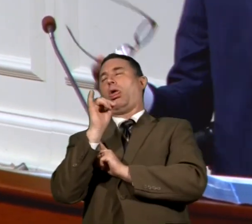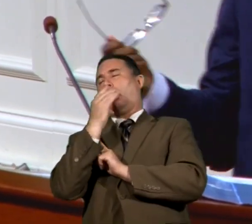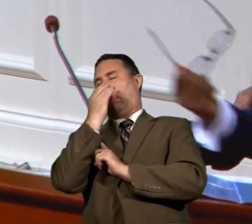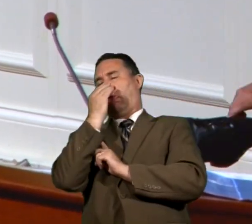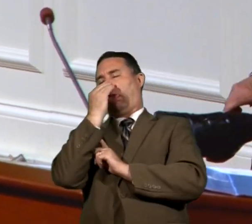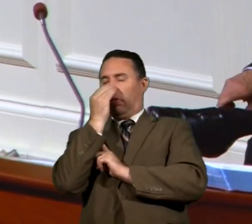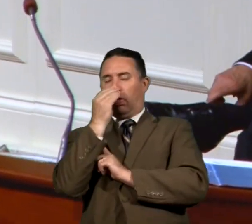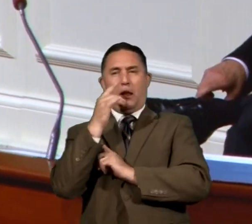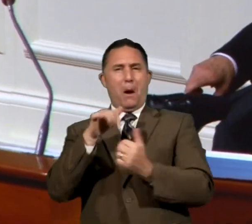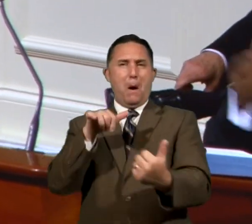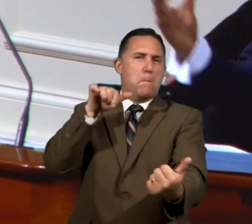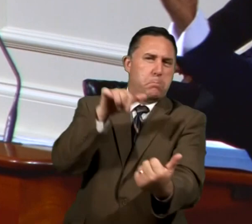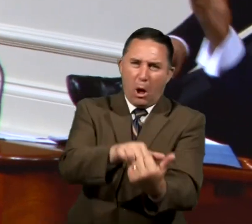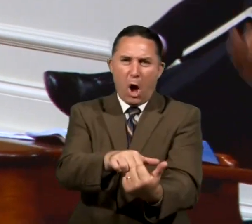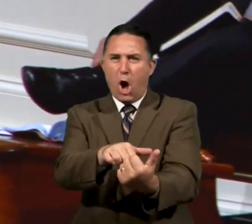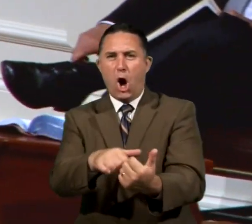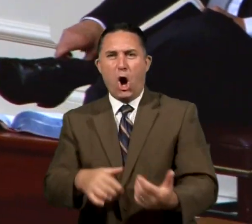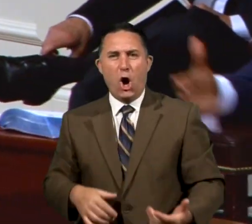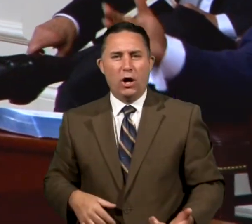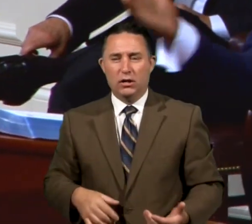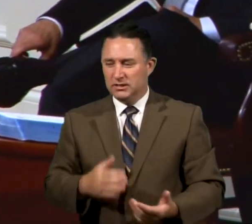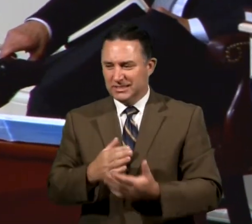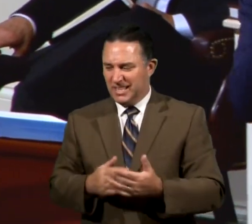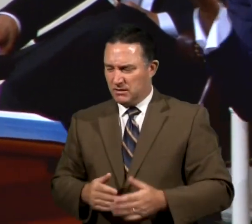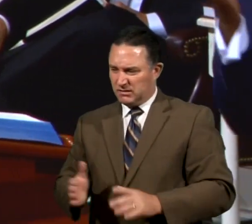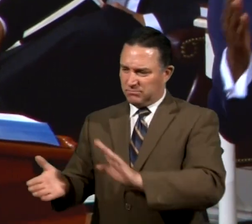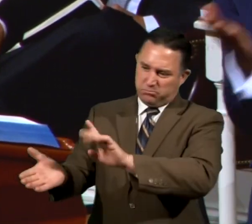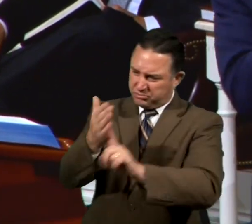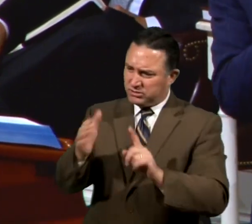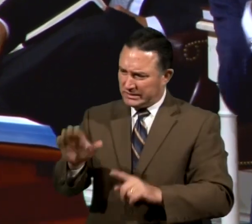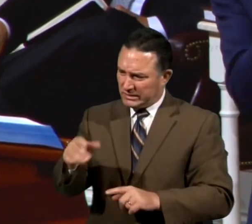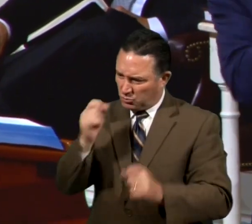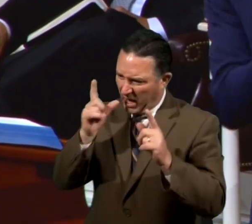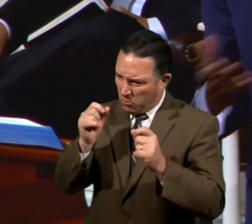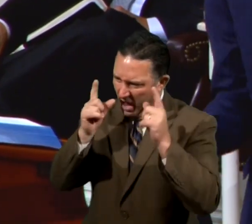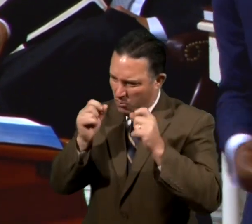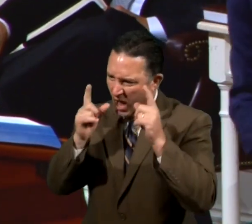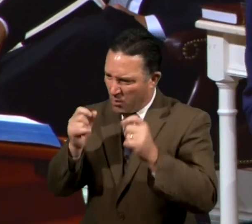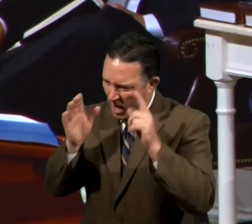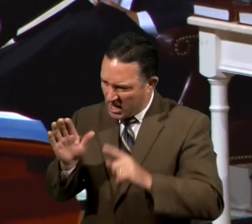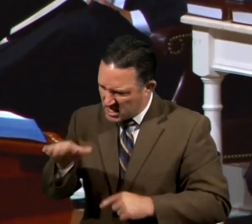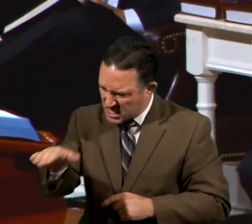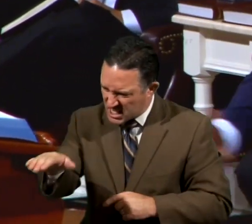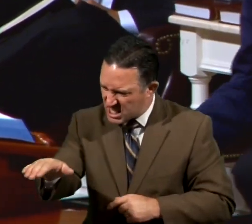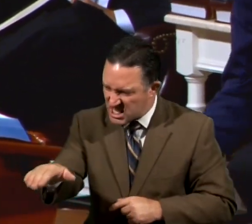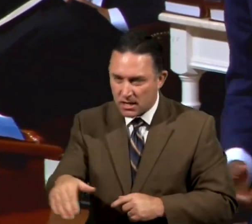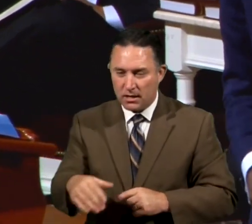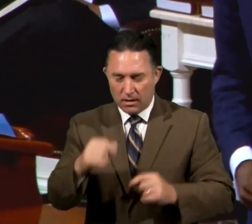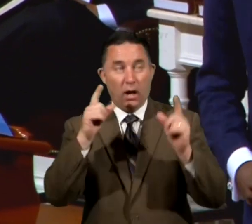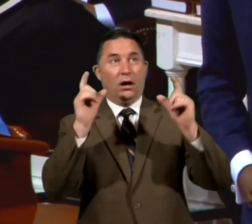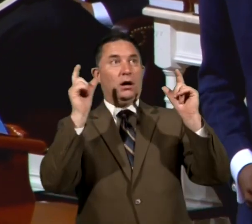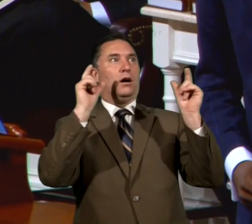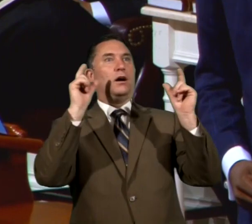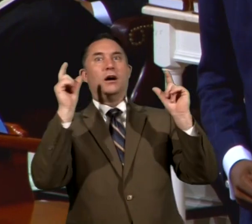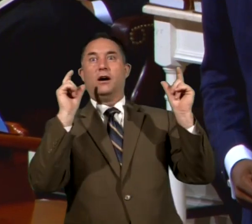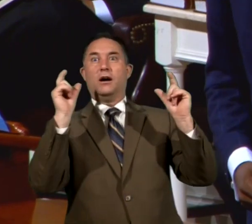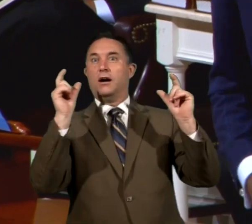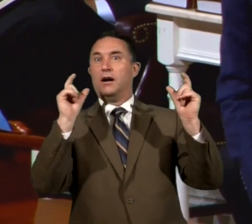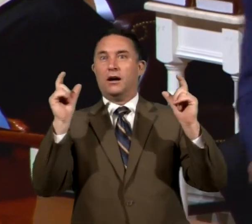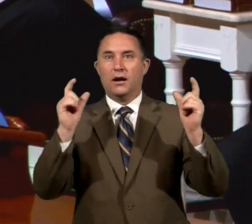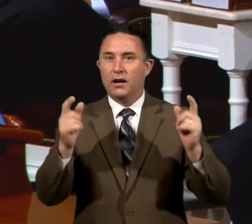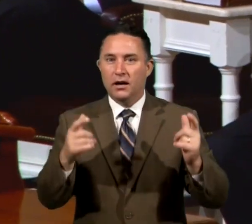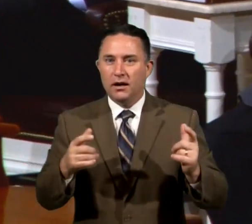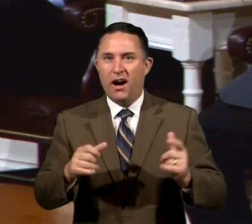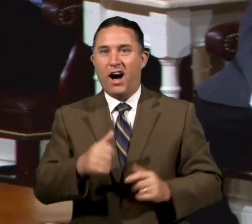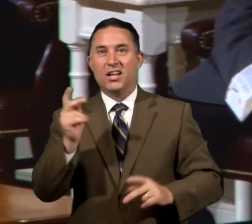at it. Just, I mean, letting her rip. I mean, somebody had to go smack them like, get up, get up, get up, get up. And they woke up. It's